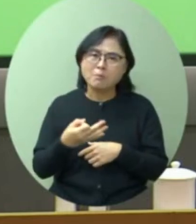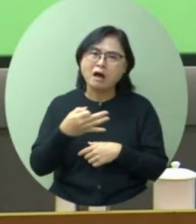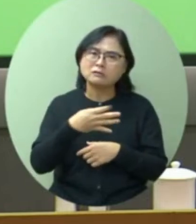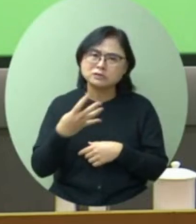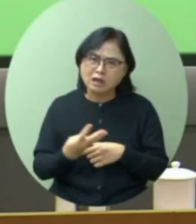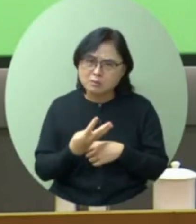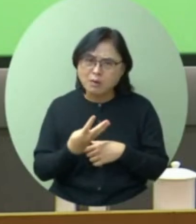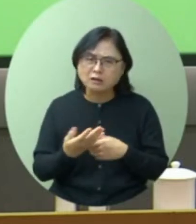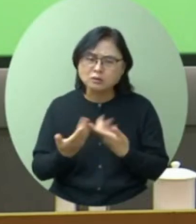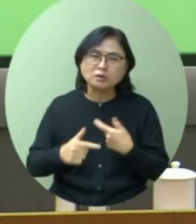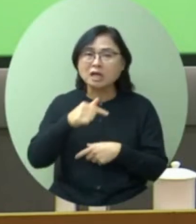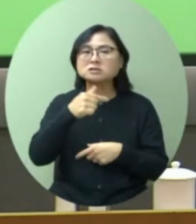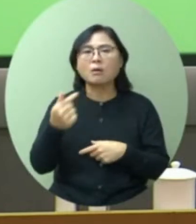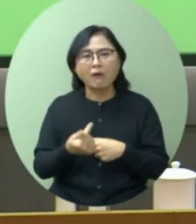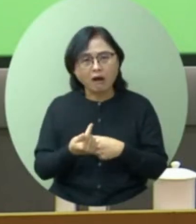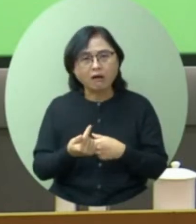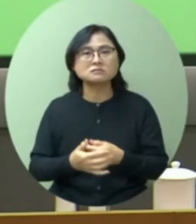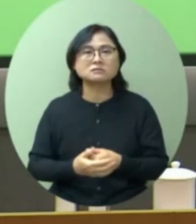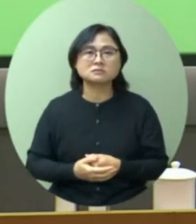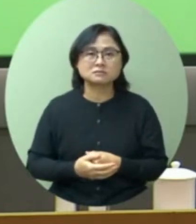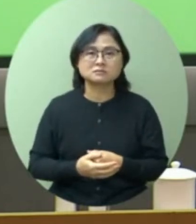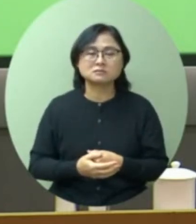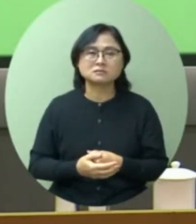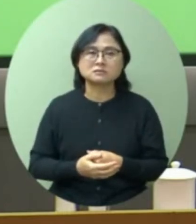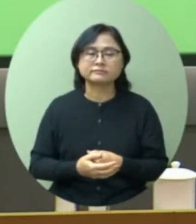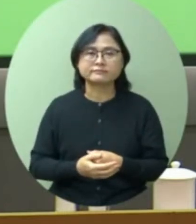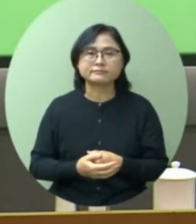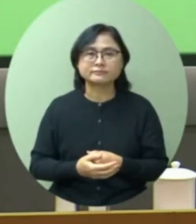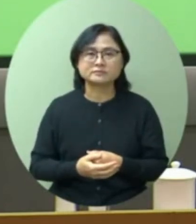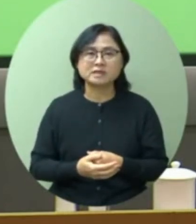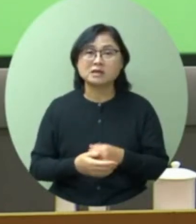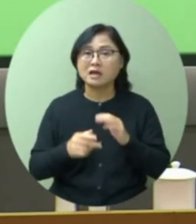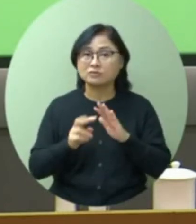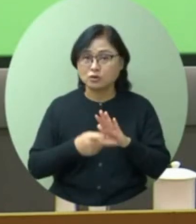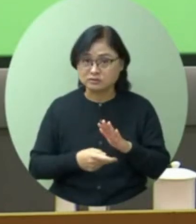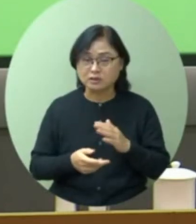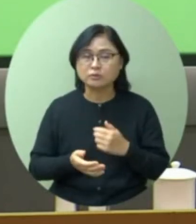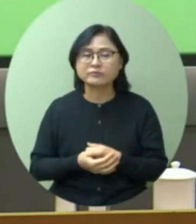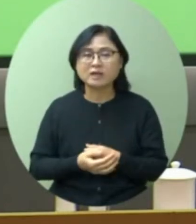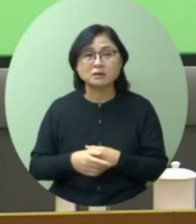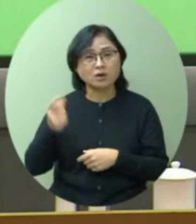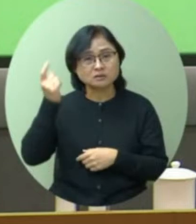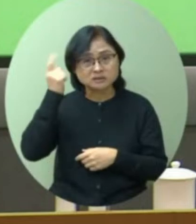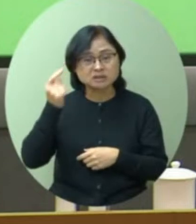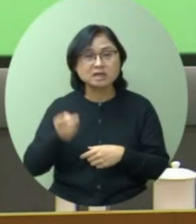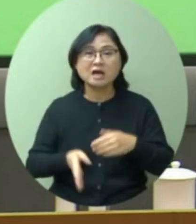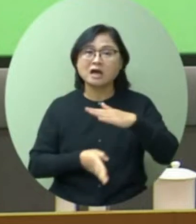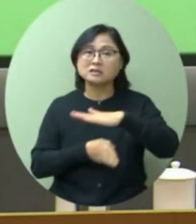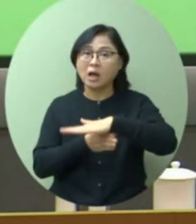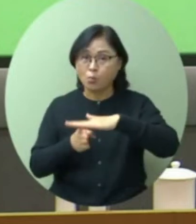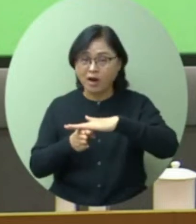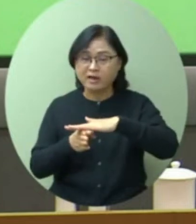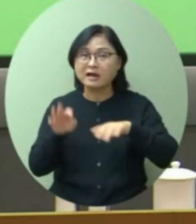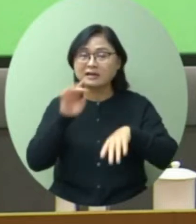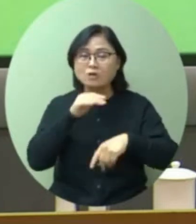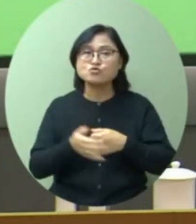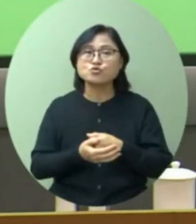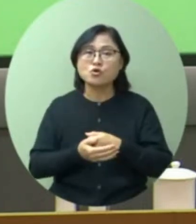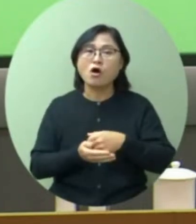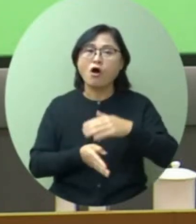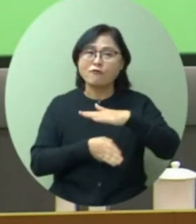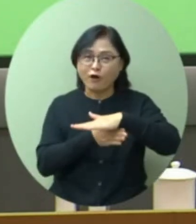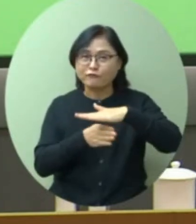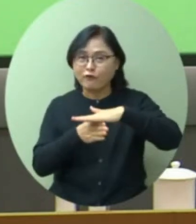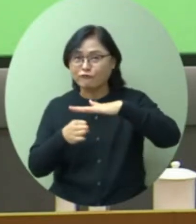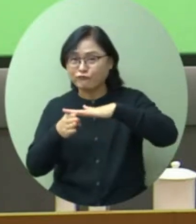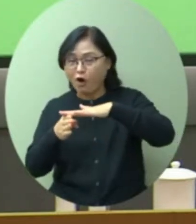of thousands or around 100,000, depending on the extent